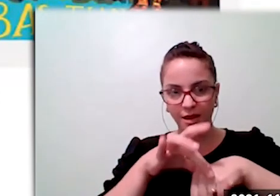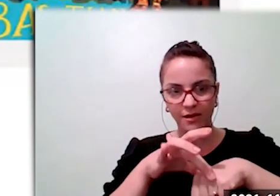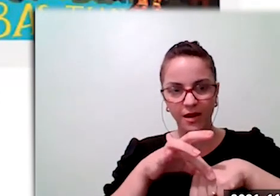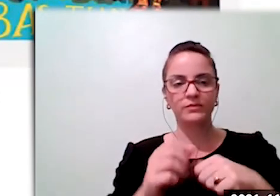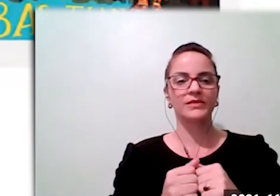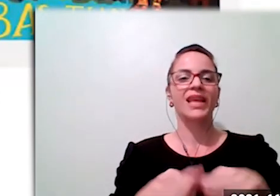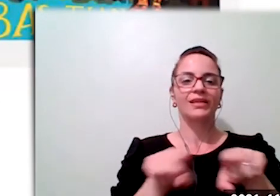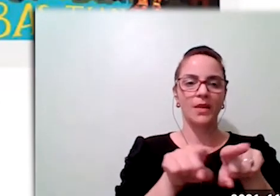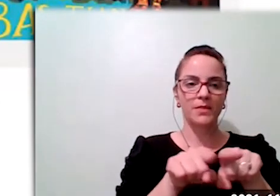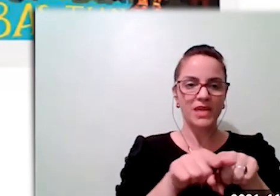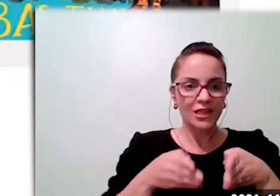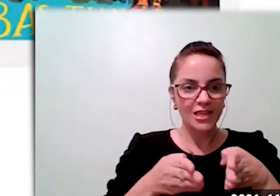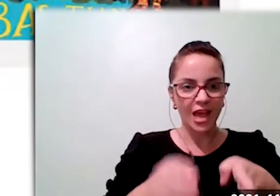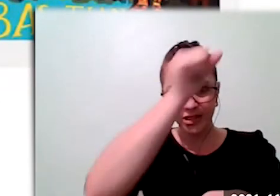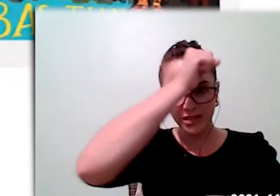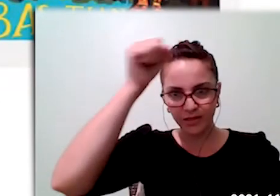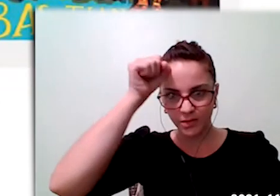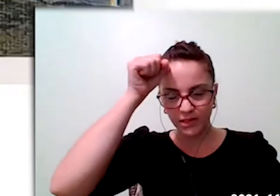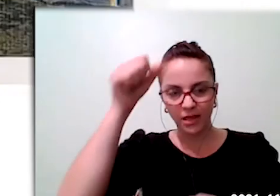Calle San Sebastián Street,